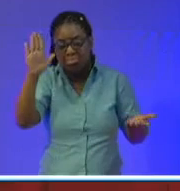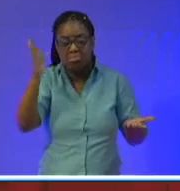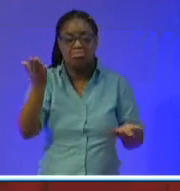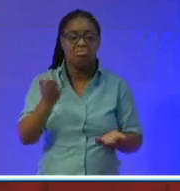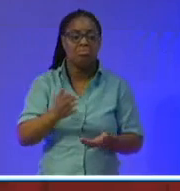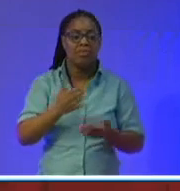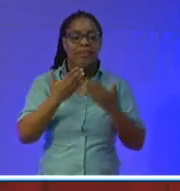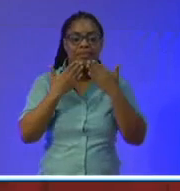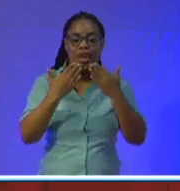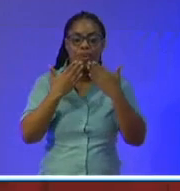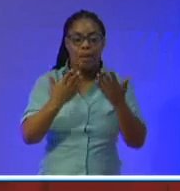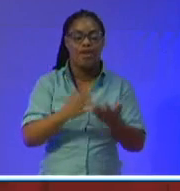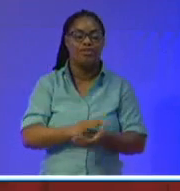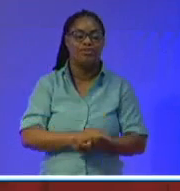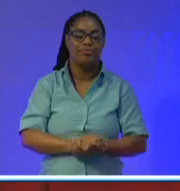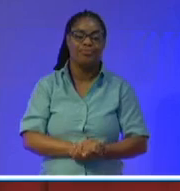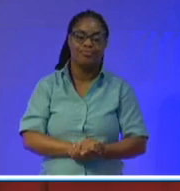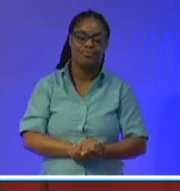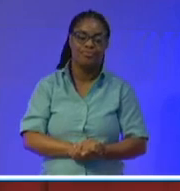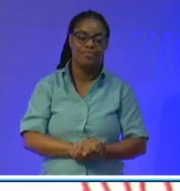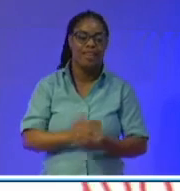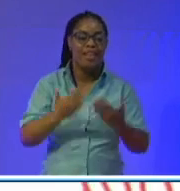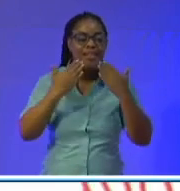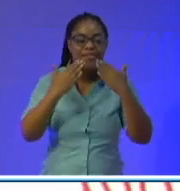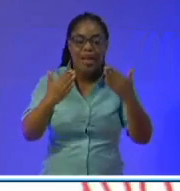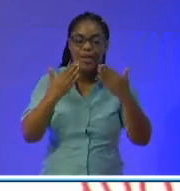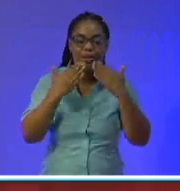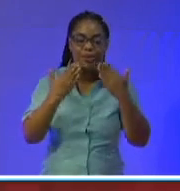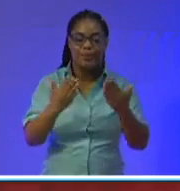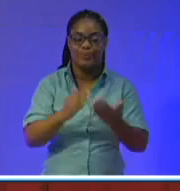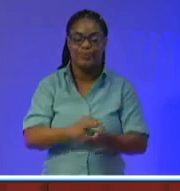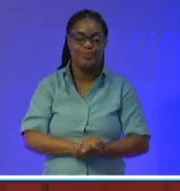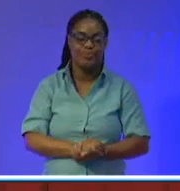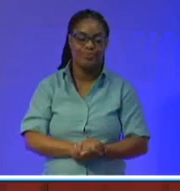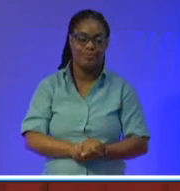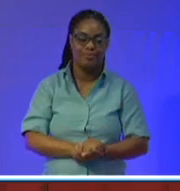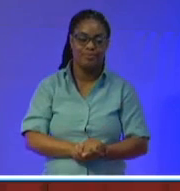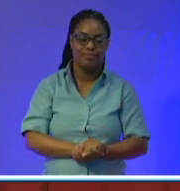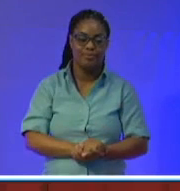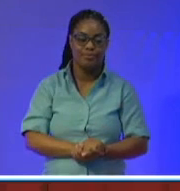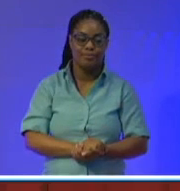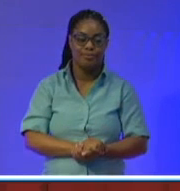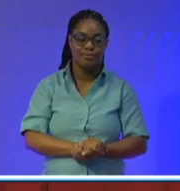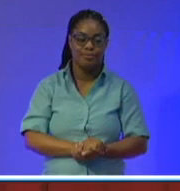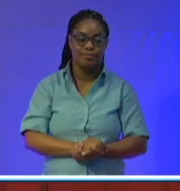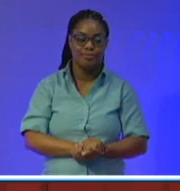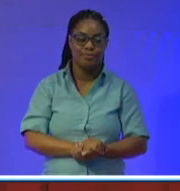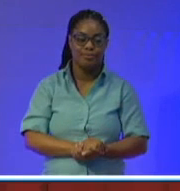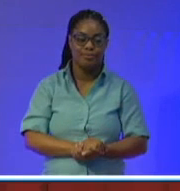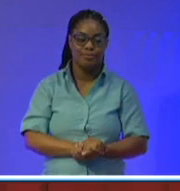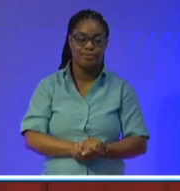very much. Thank you. So could you expand on your question? I really